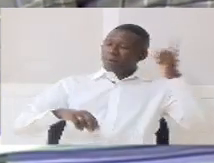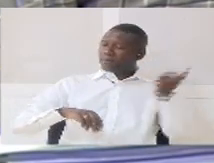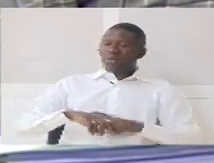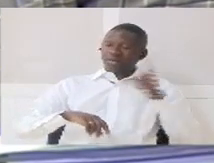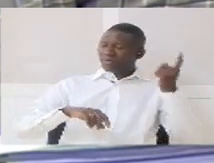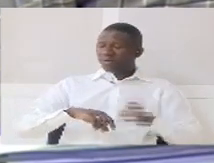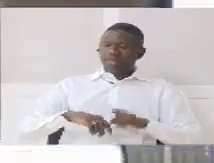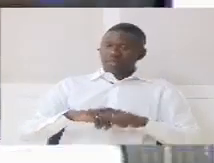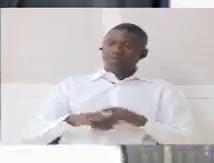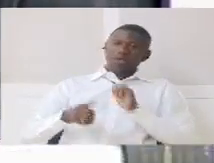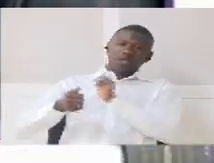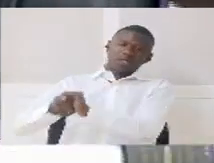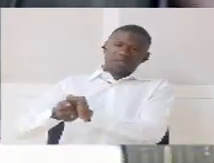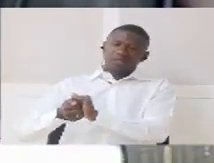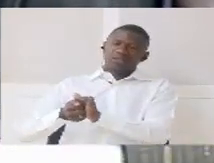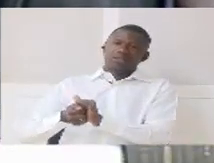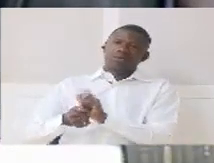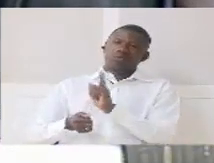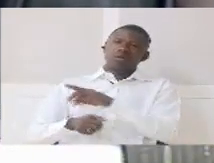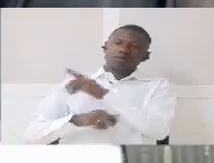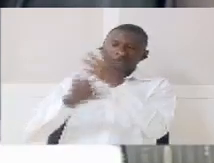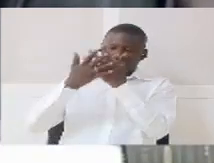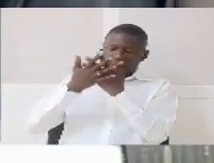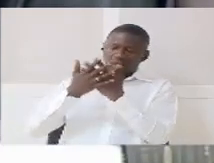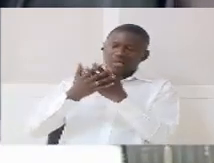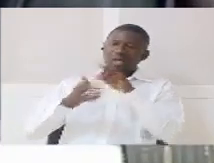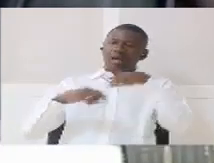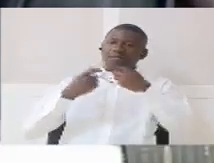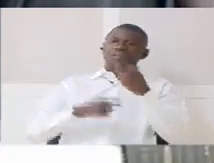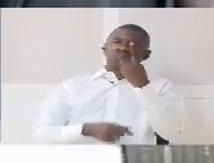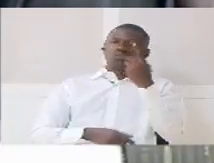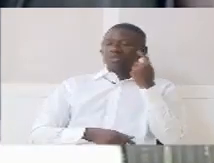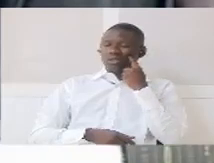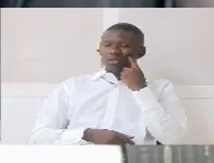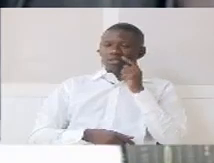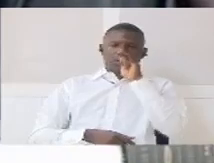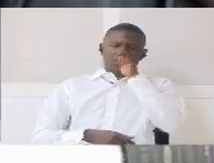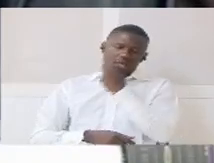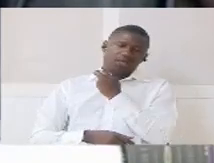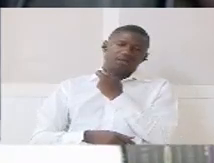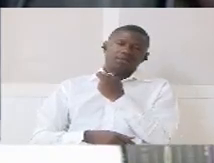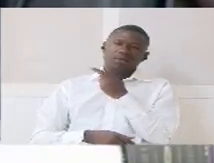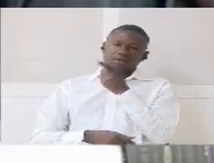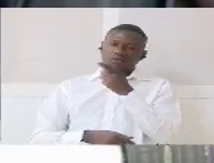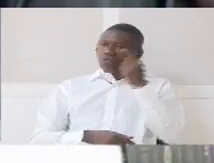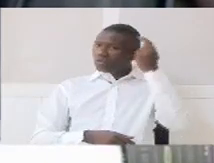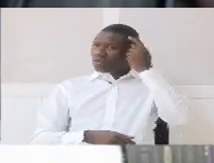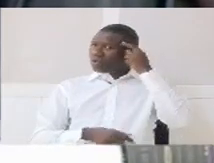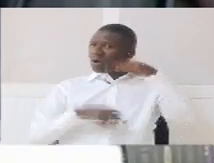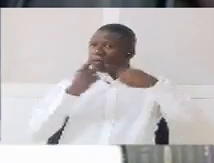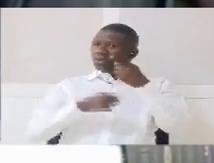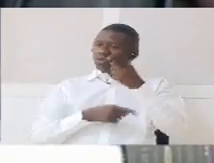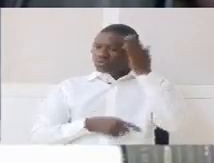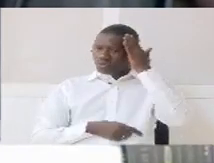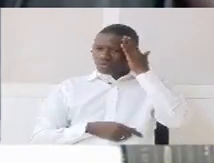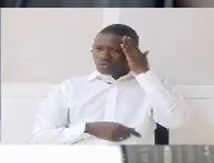a result of this torture. Have you heard about that? 2015, Samukono. na ñing ki baro fanan soto ko kasolan ka do soto ntay ka